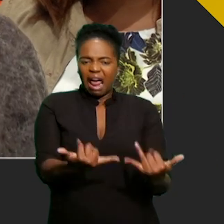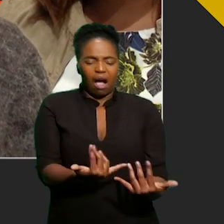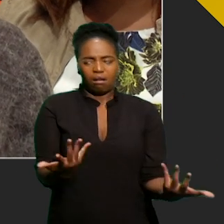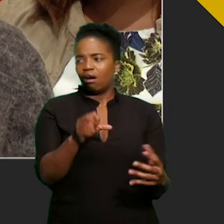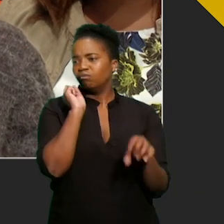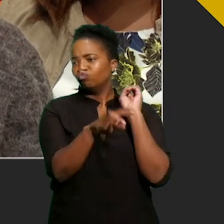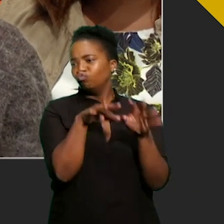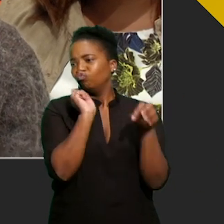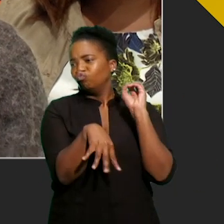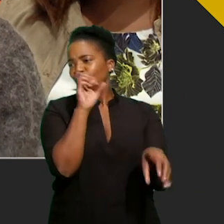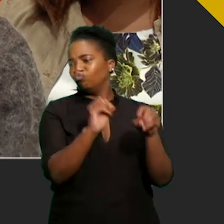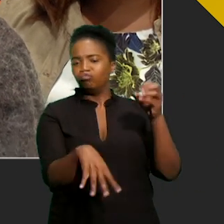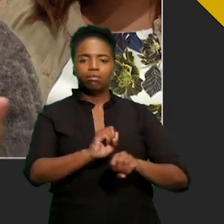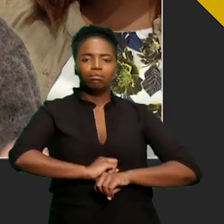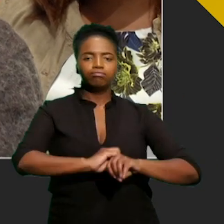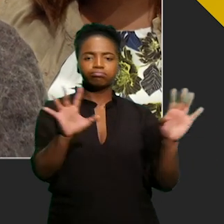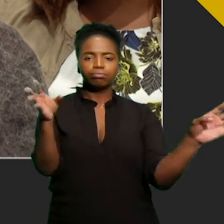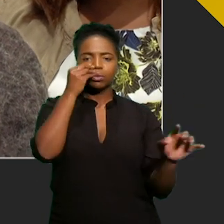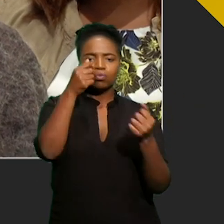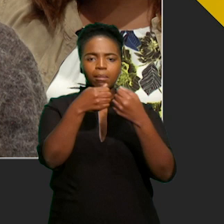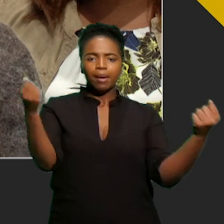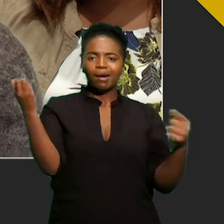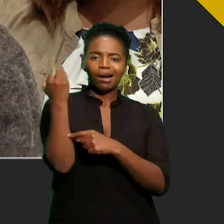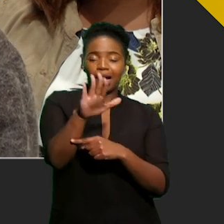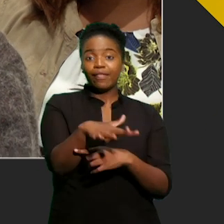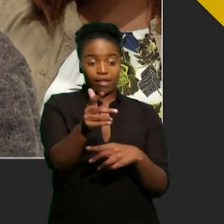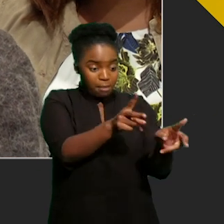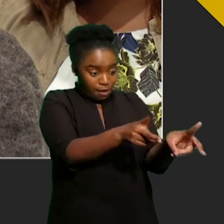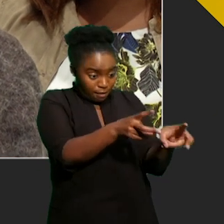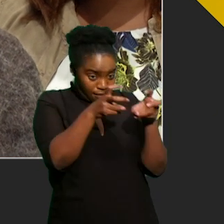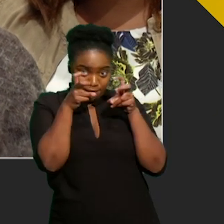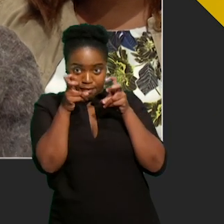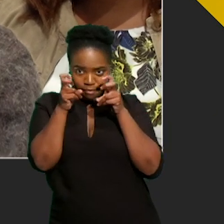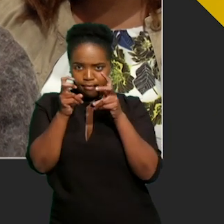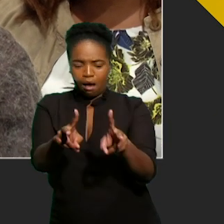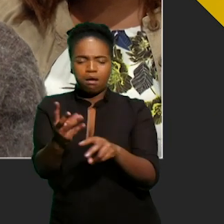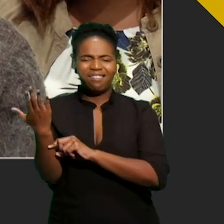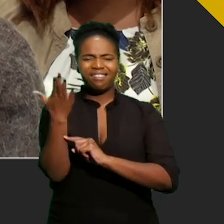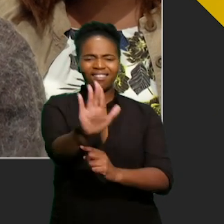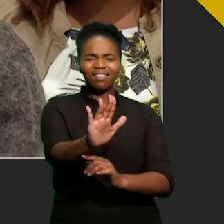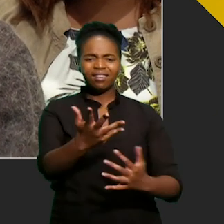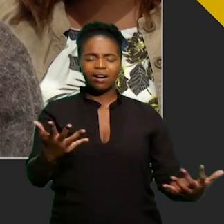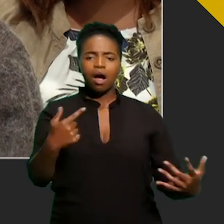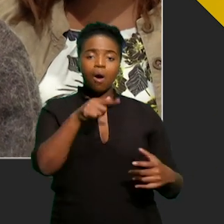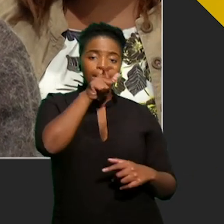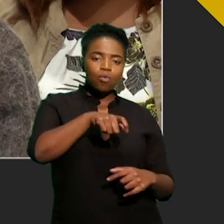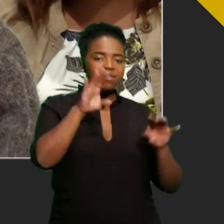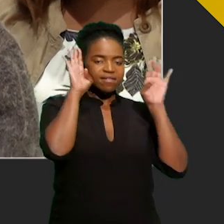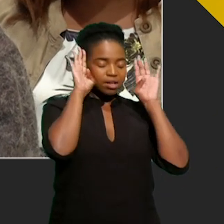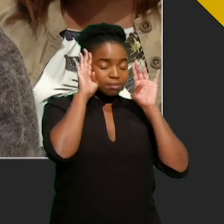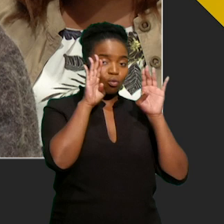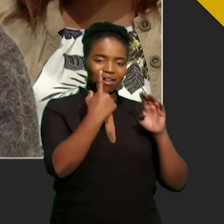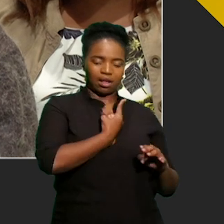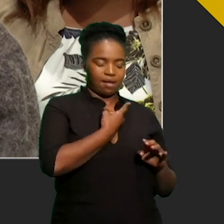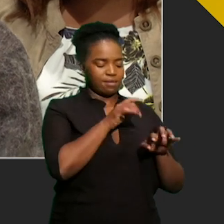But nowadays, it's like, okay, by post ilege, so ngizothatha lento ebhaliwe and then mina ngizosifakela yami into just to bring the